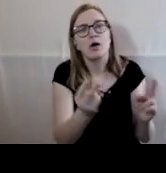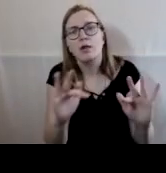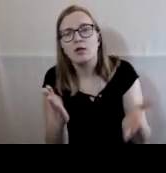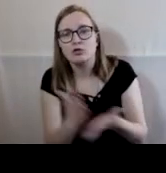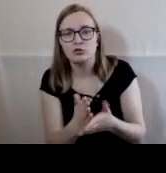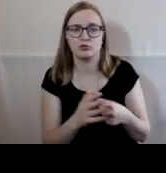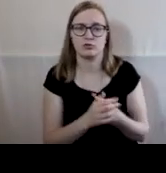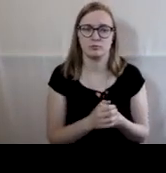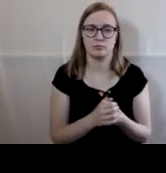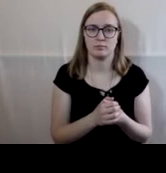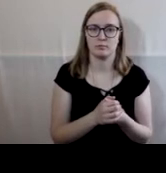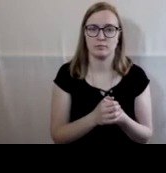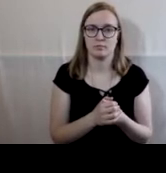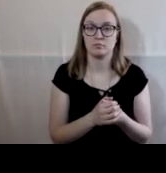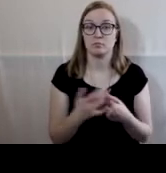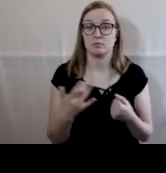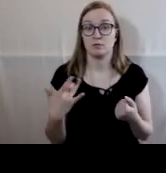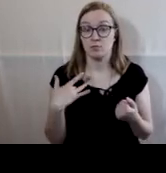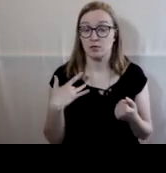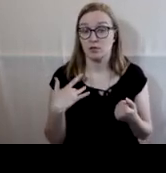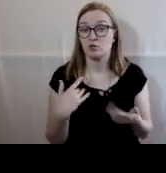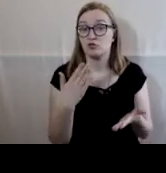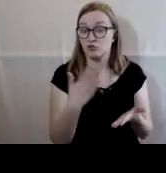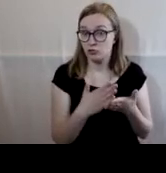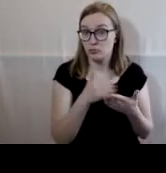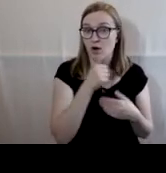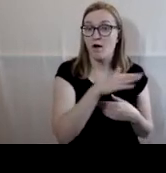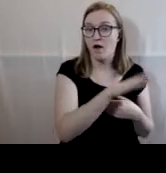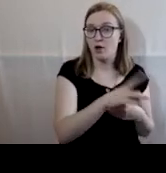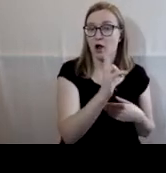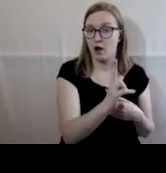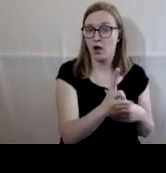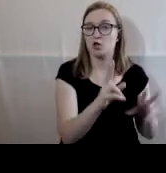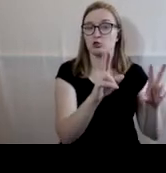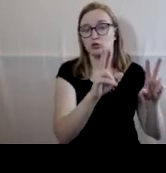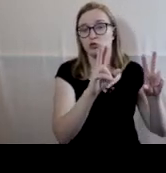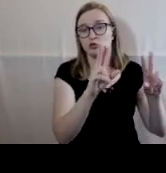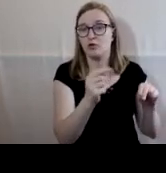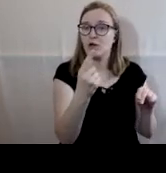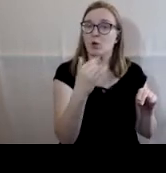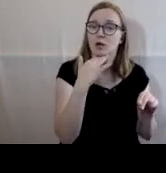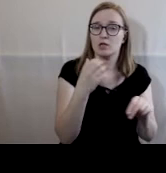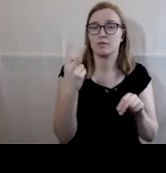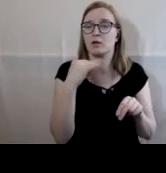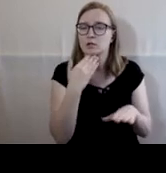some students that really have difficulty engaging with grade 11 and